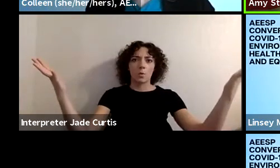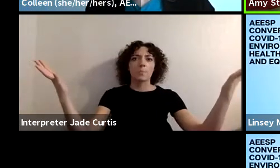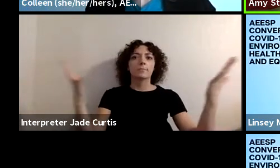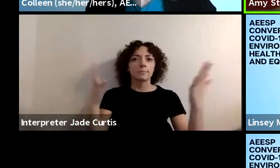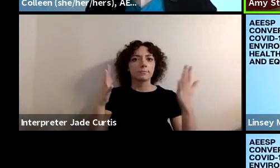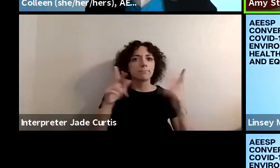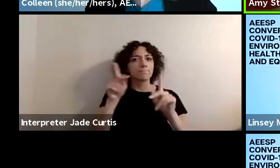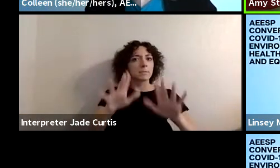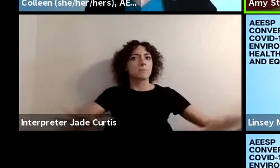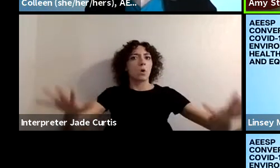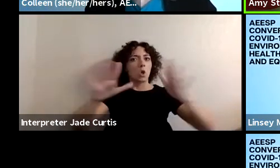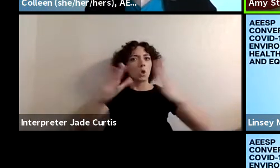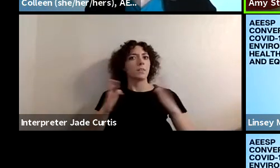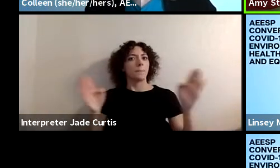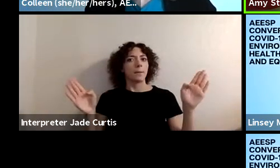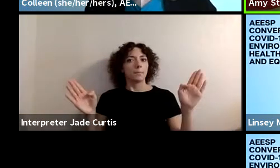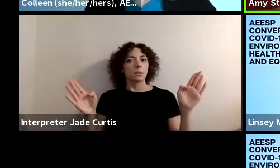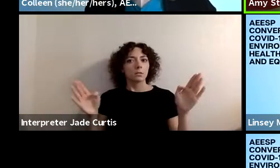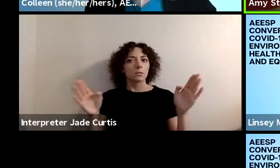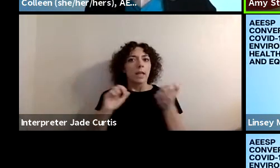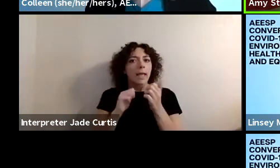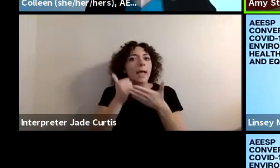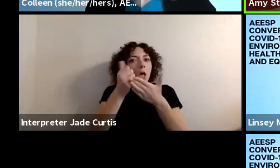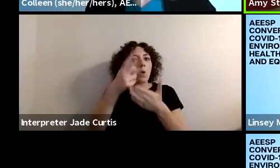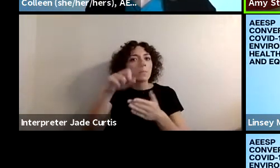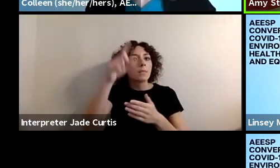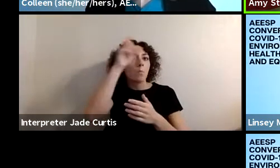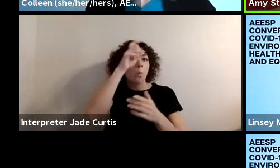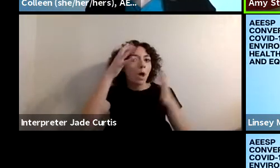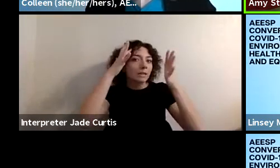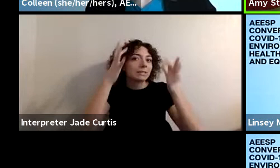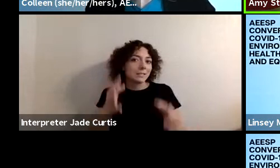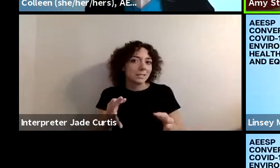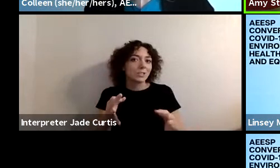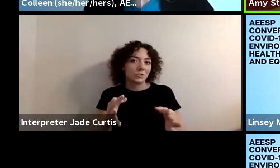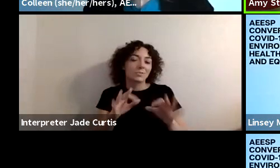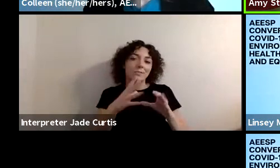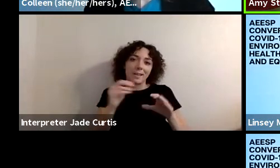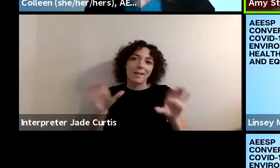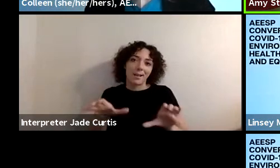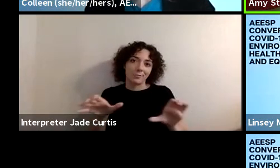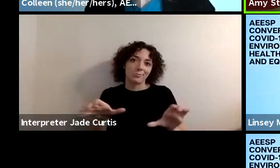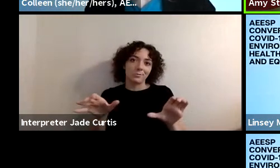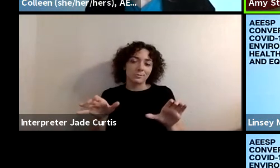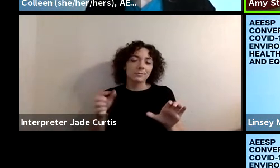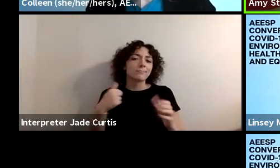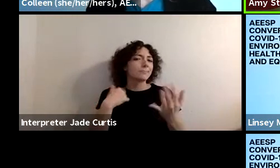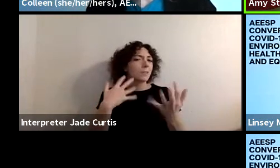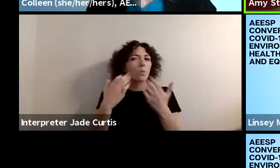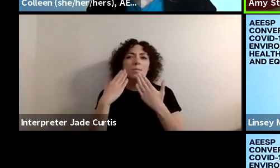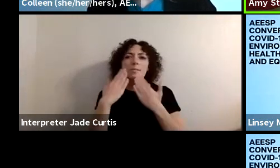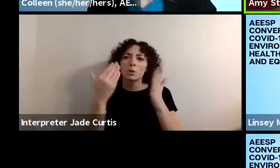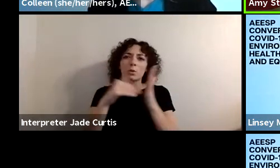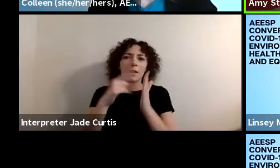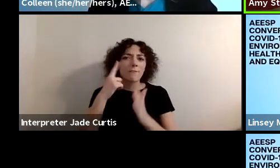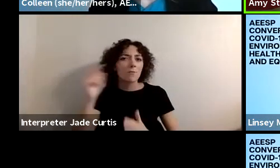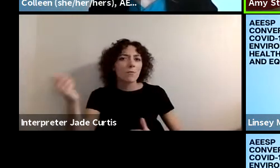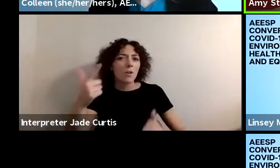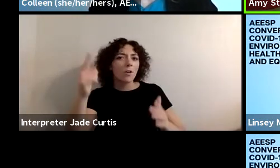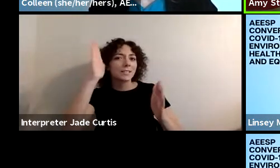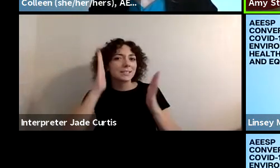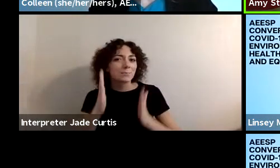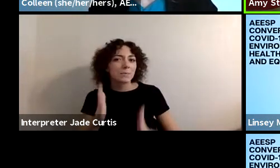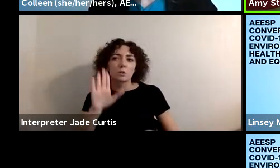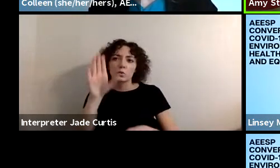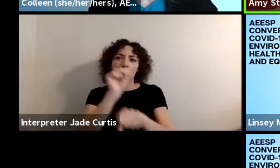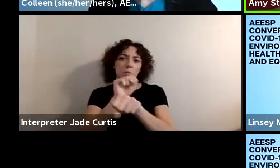decisions and actions at many levels. So let me say thank you again to all of our speakers for the work that you